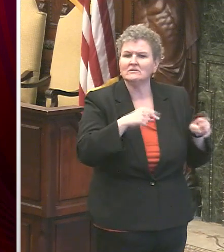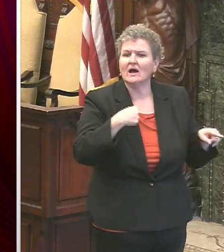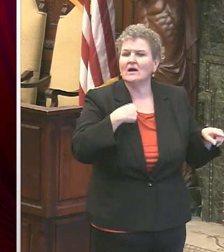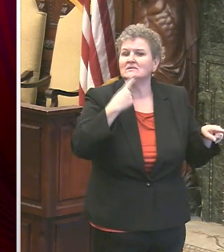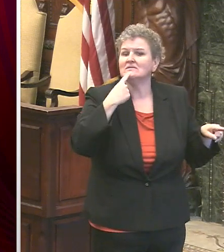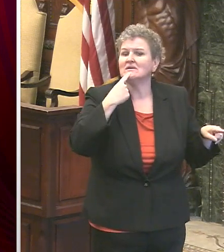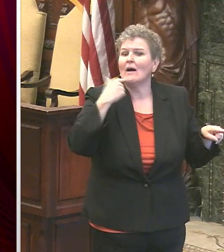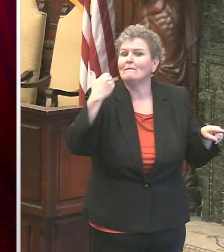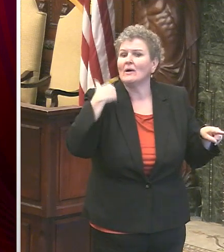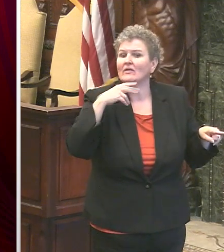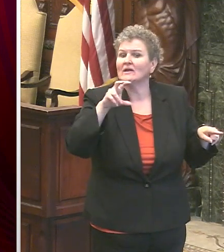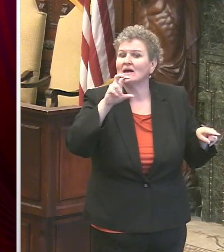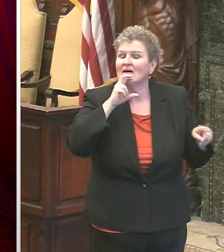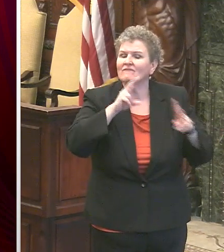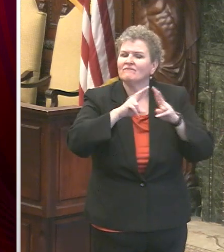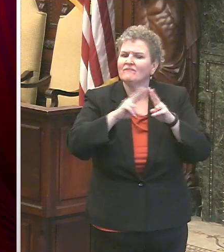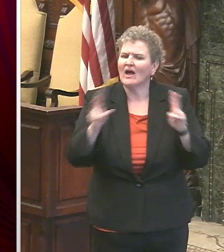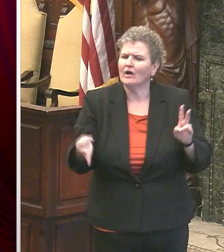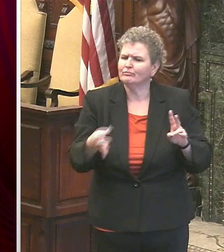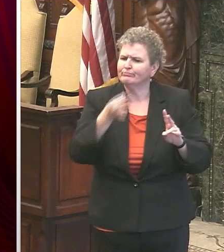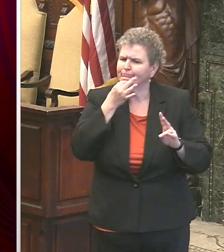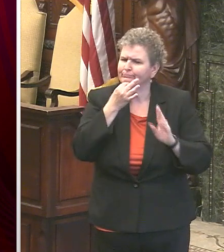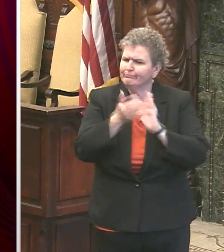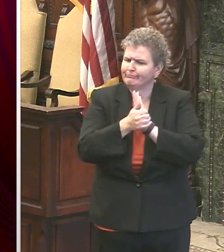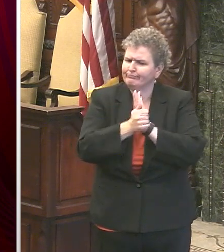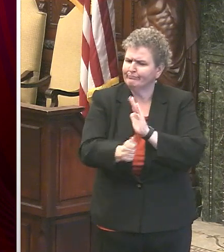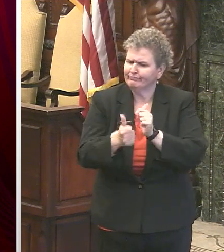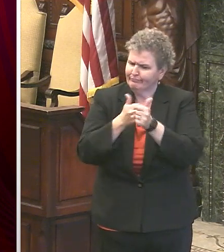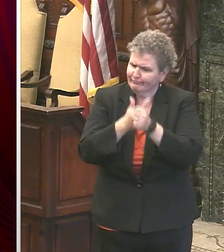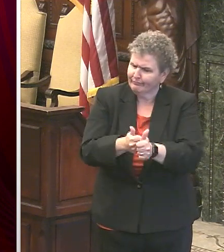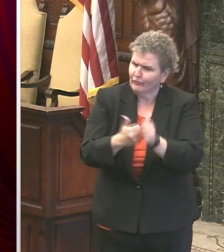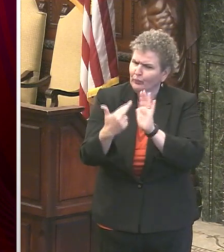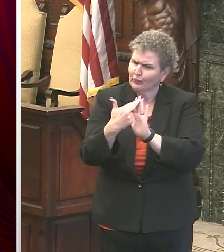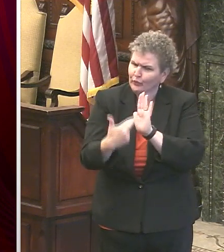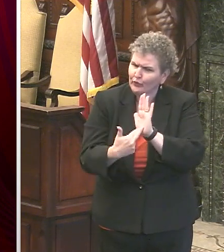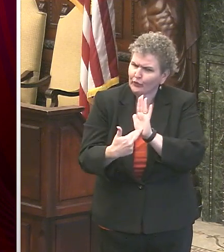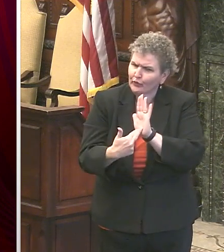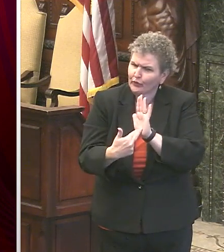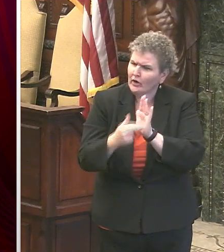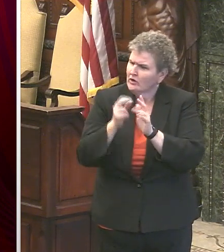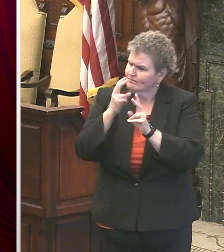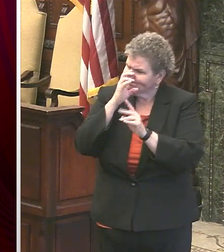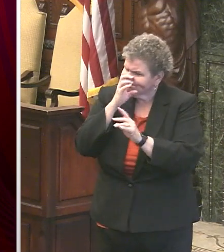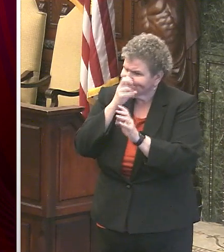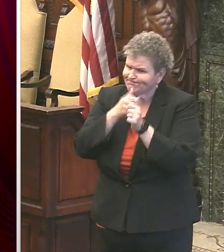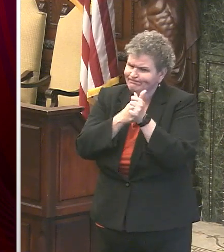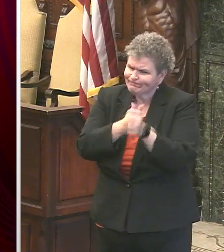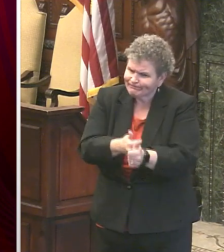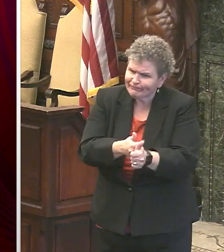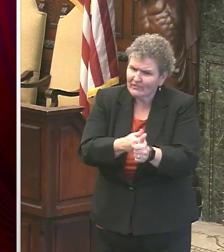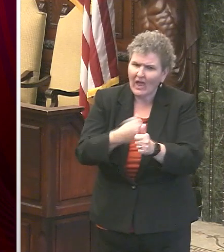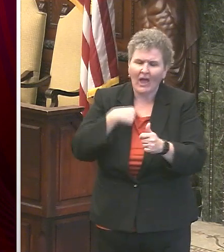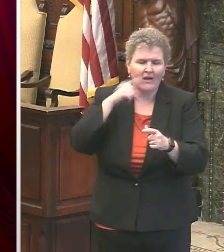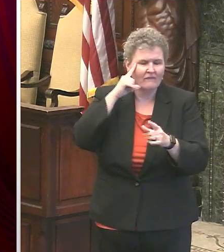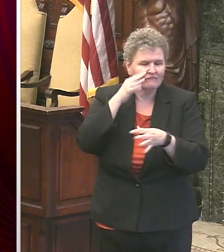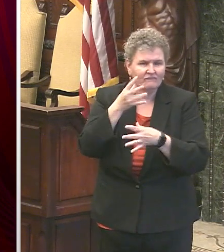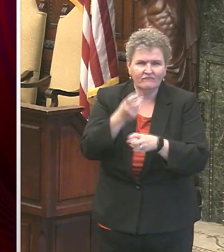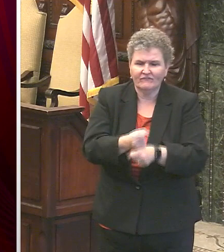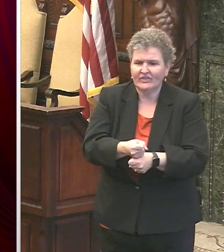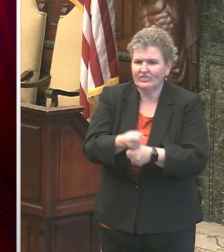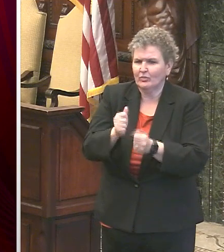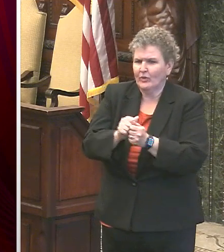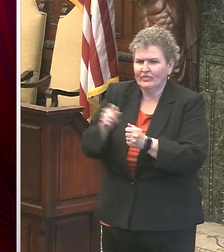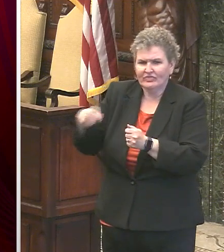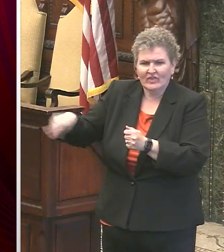are extremely capable of following the rules. Sticklers when it comes to these kinds of things, and I have every faith that the Eagles